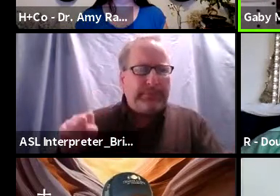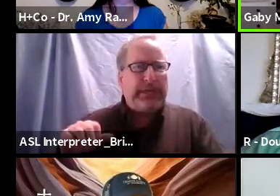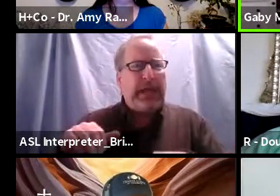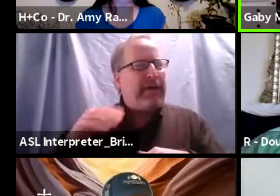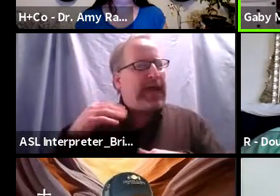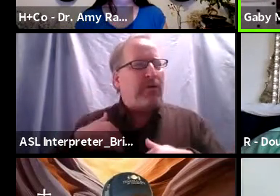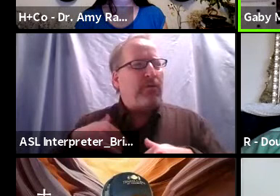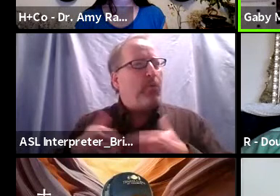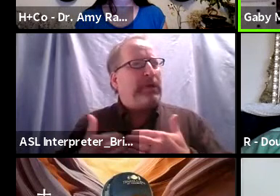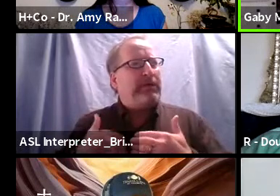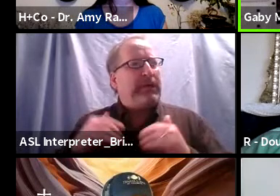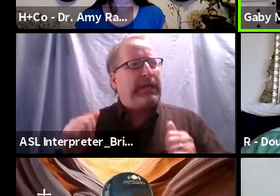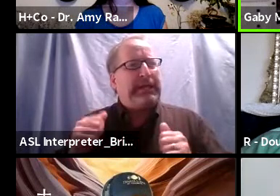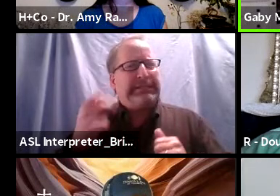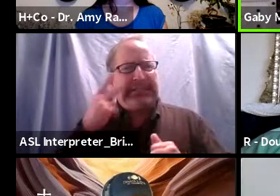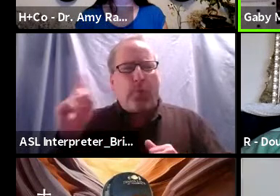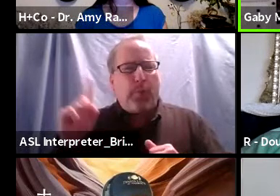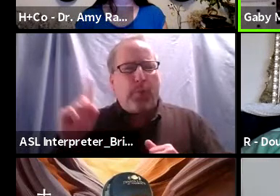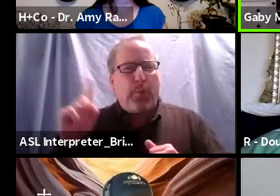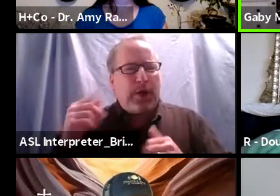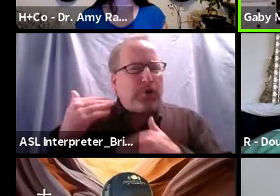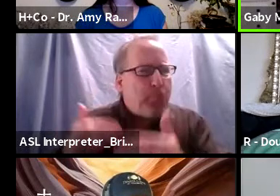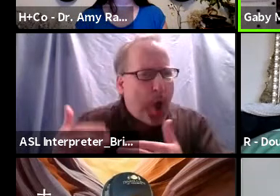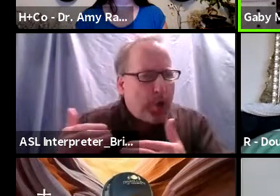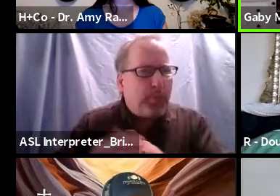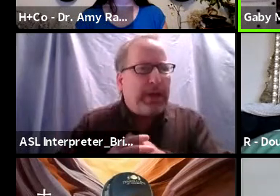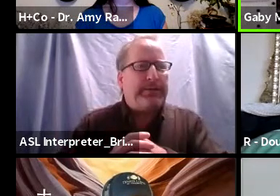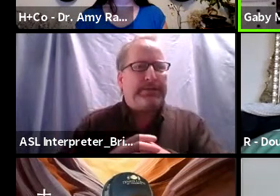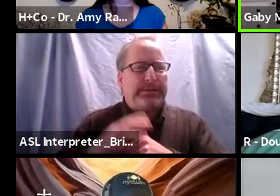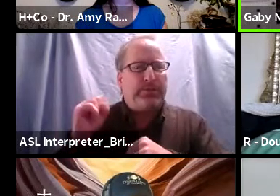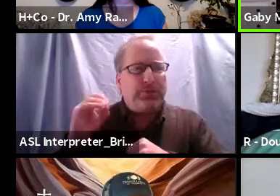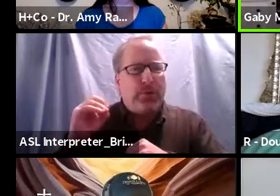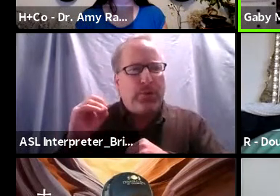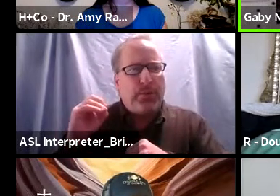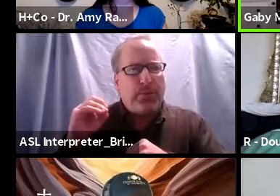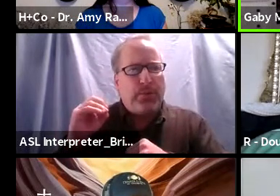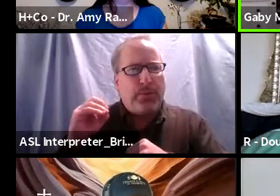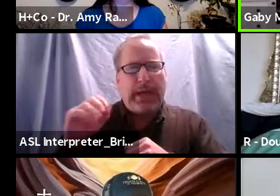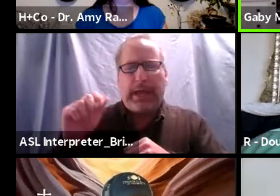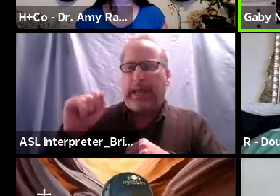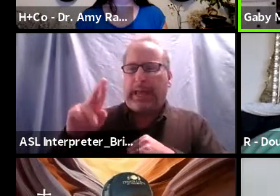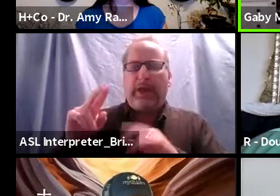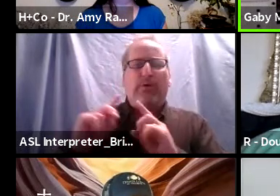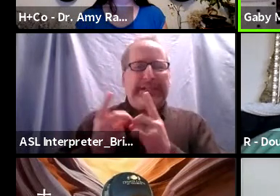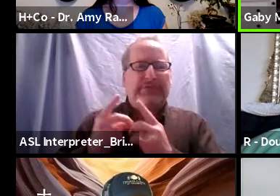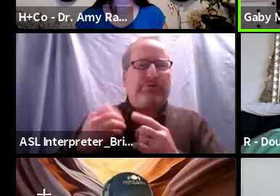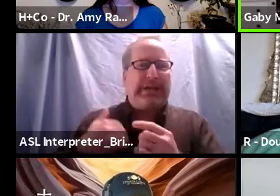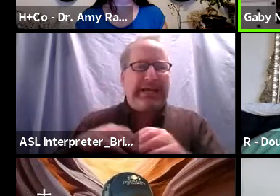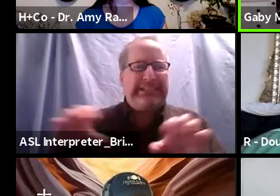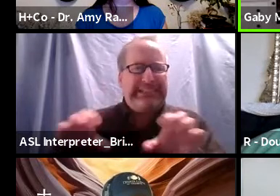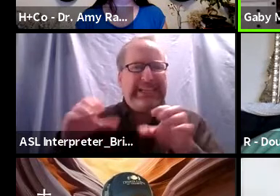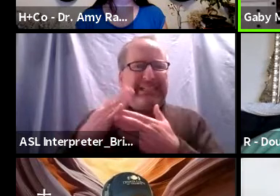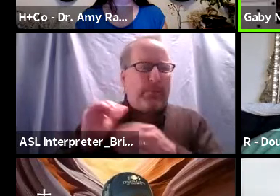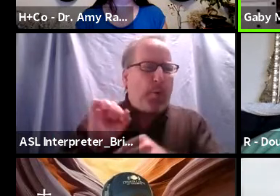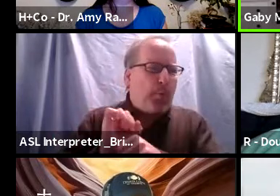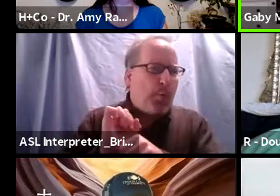to see where the progress is and see who's leading what. So the Air District has done some work on